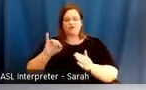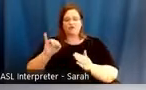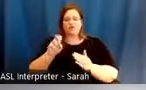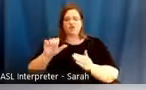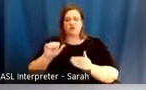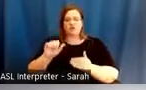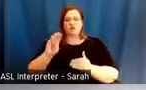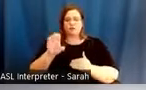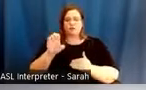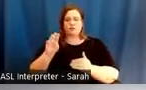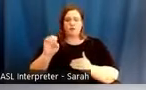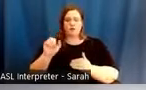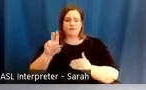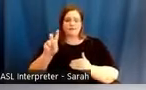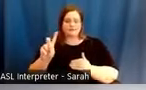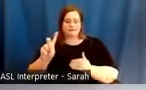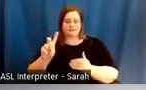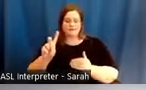Bromstead.